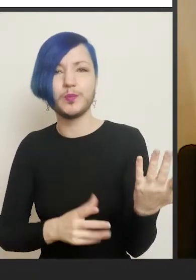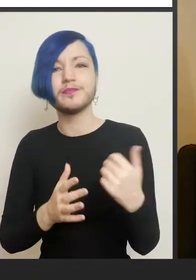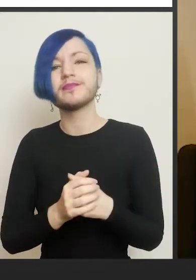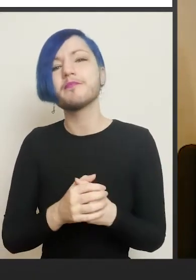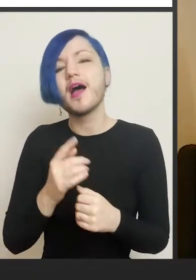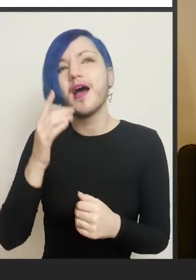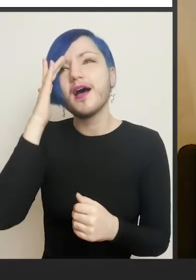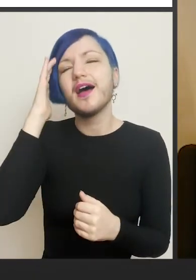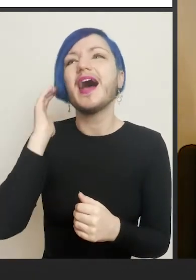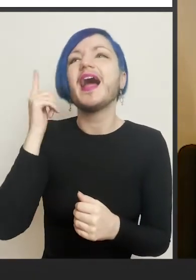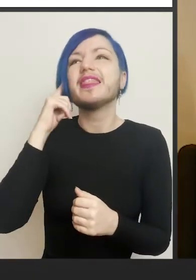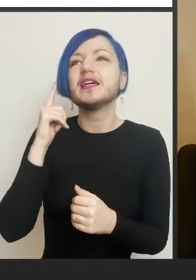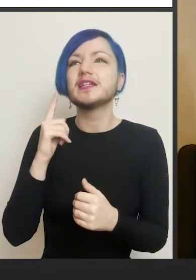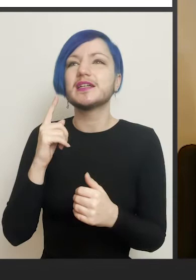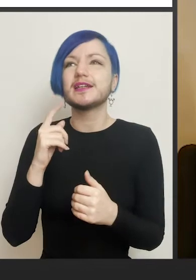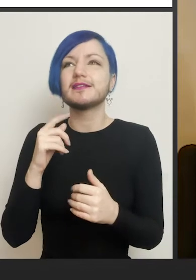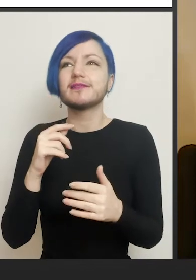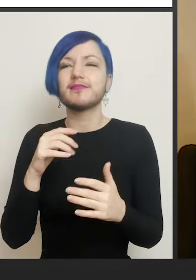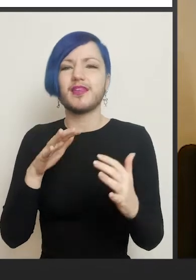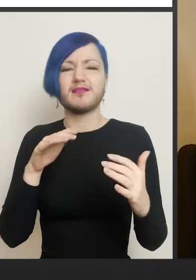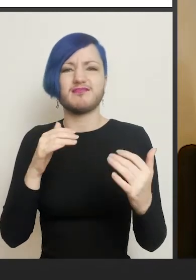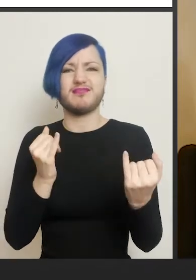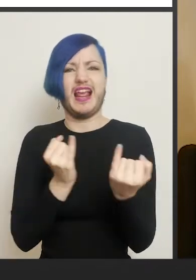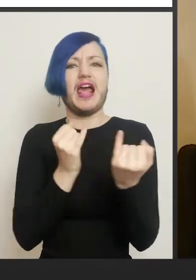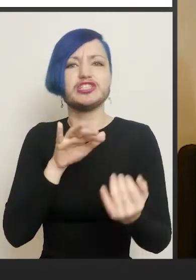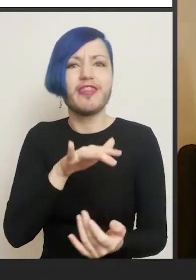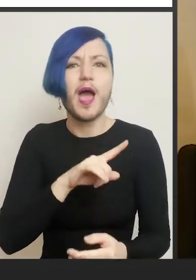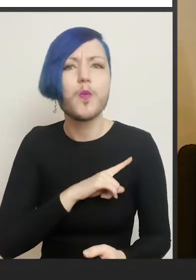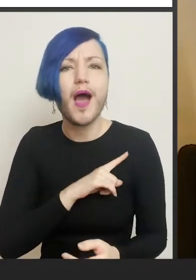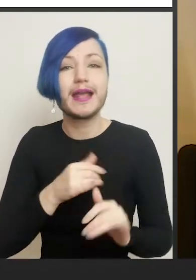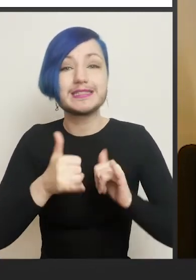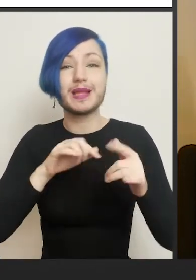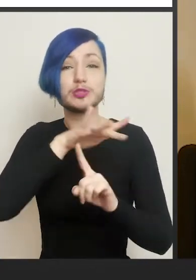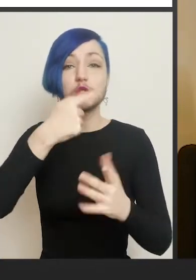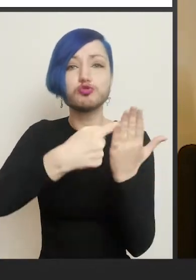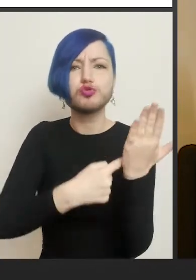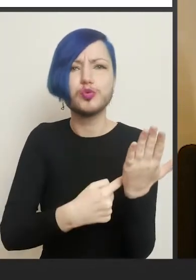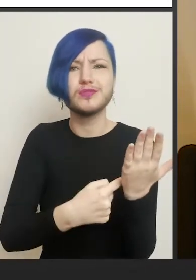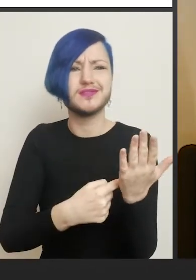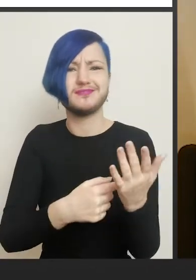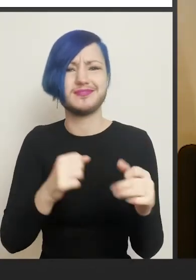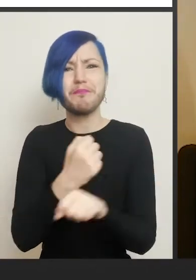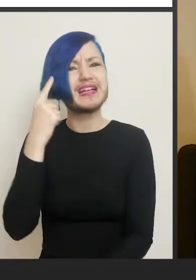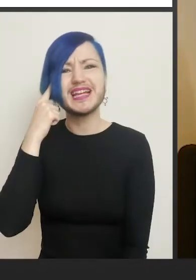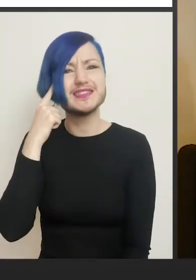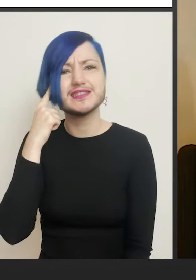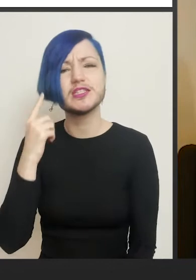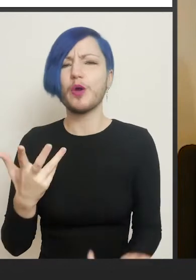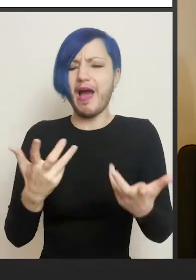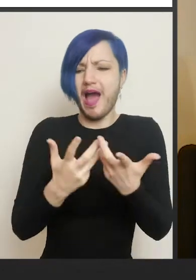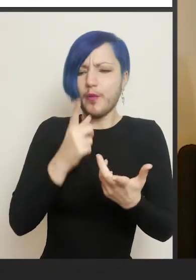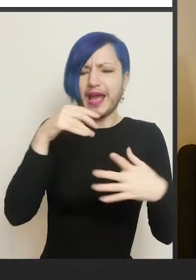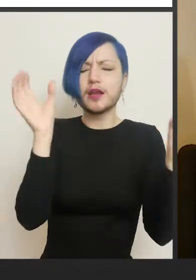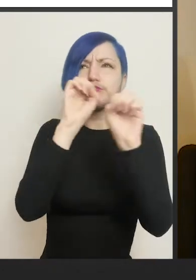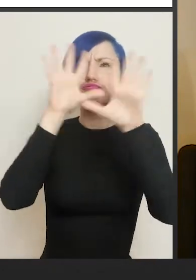I think it's because a lot of these social rules don't make sense. They don't make sense to us. So how can we tangibly perceive our